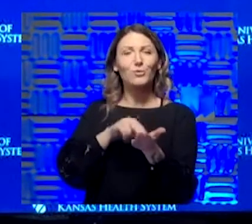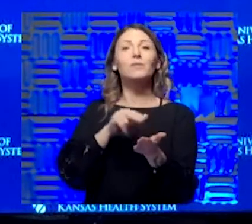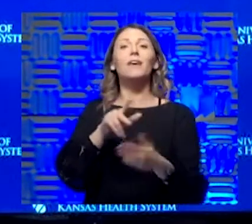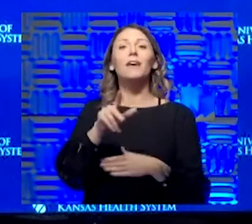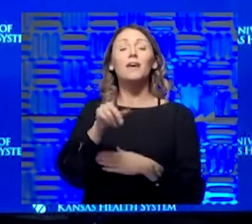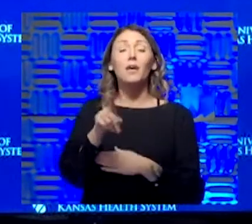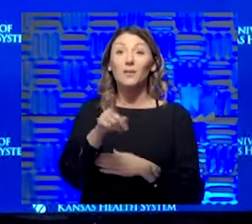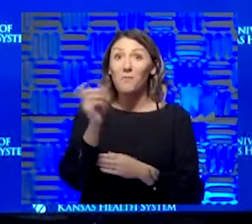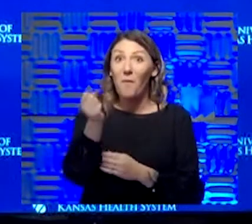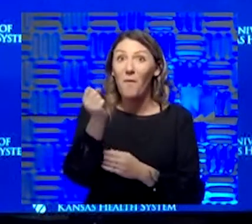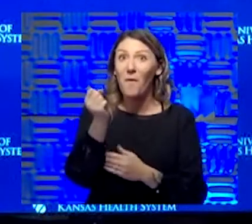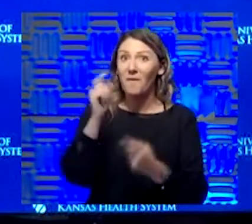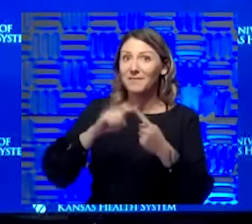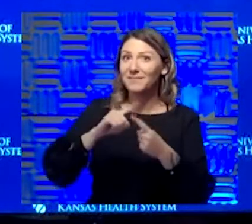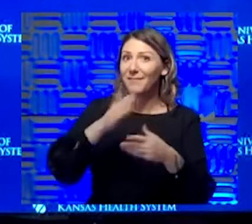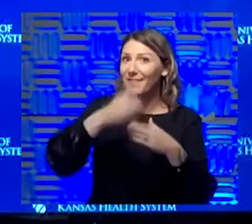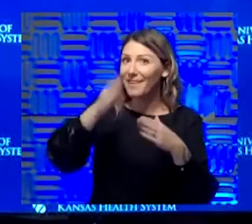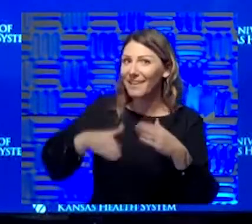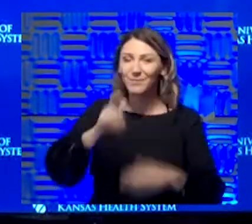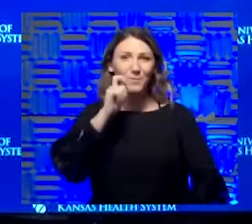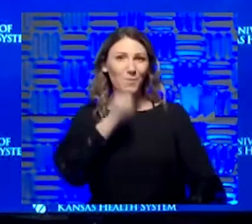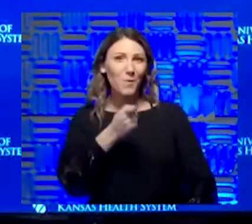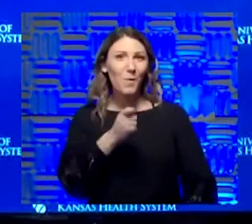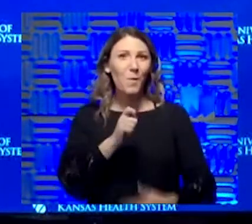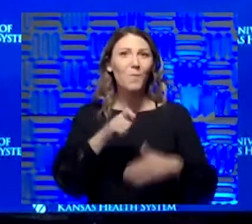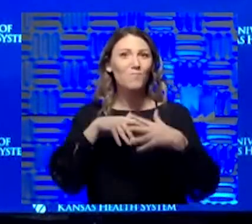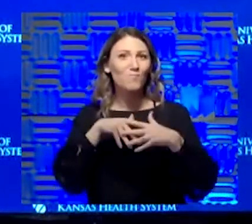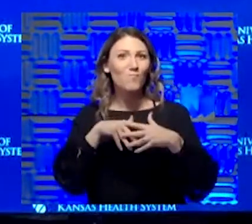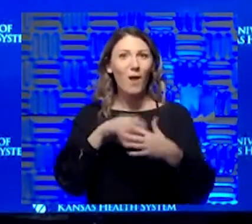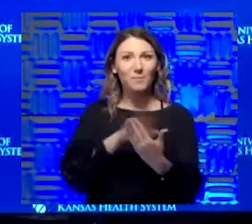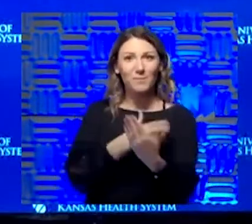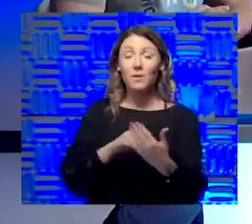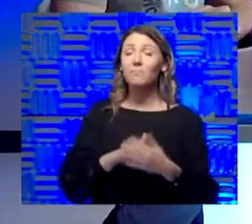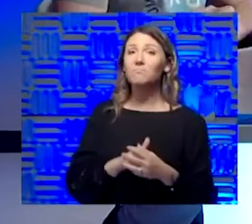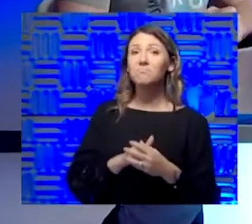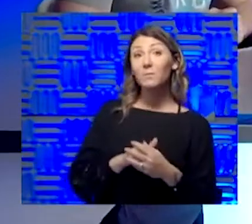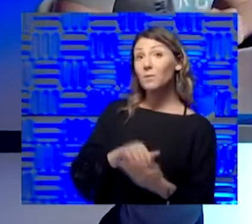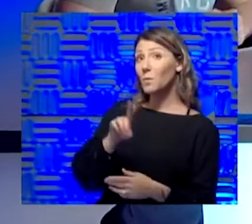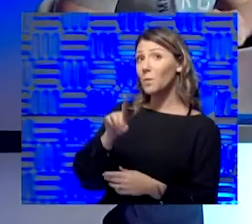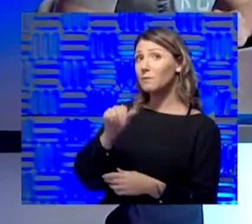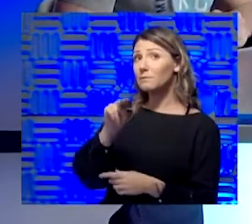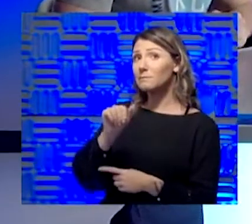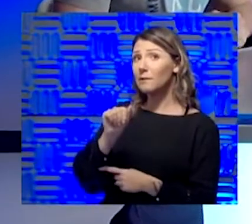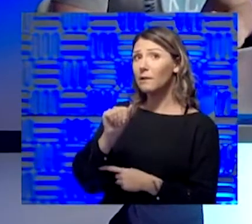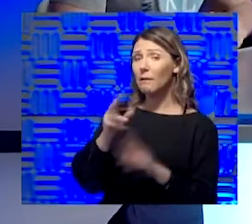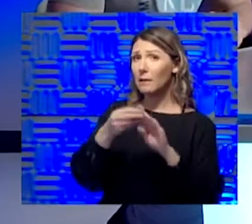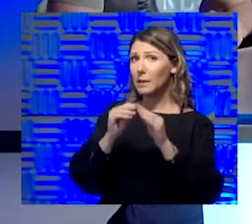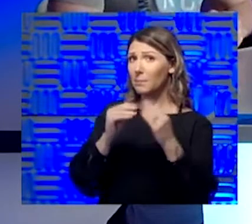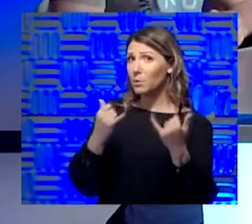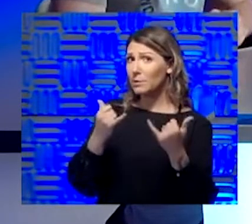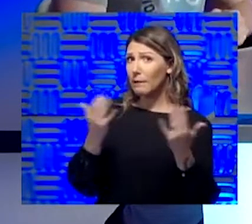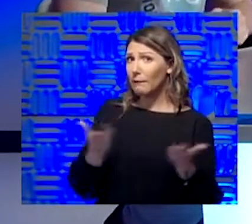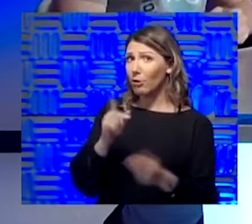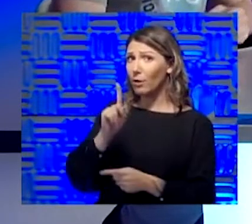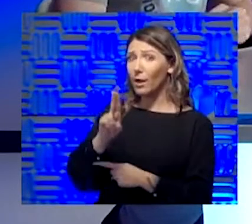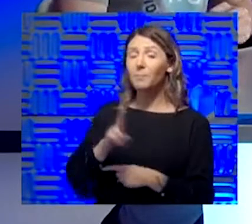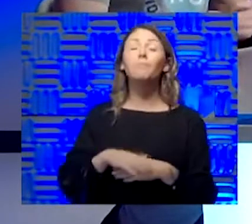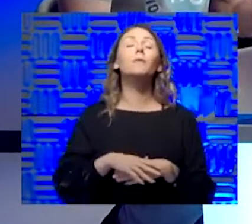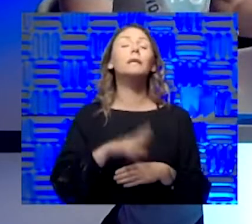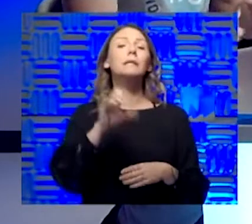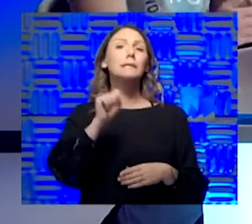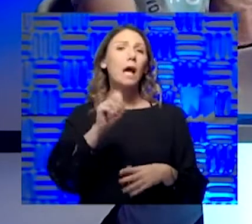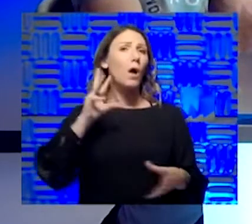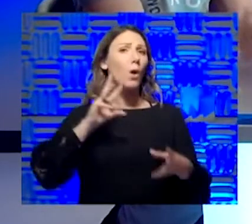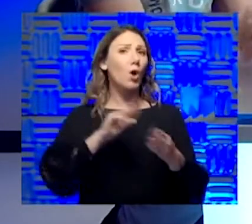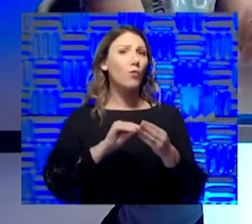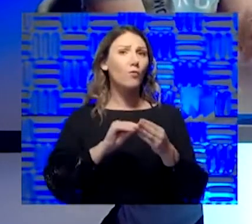that is a cool rap song. I think you're going to enjoy it. So Dana, what are our numbers like today here at KU? Yeah. Overall